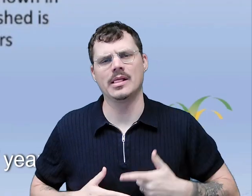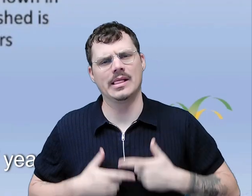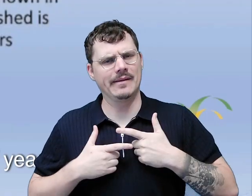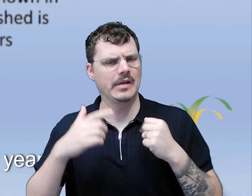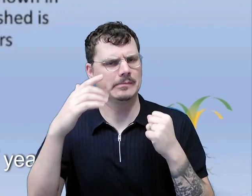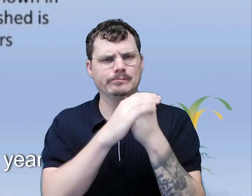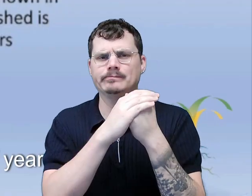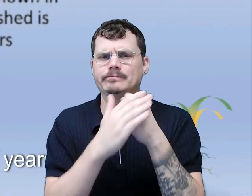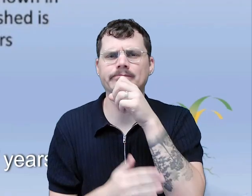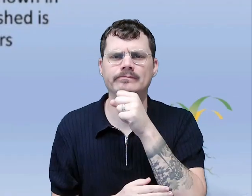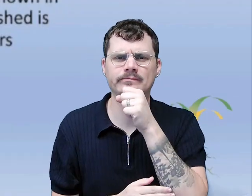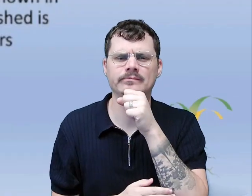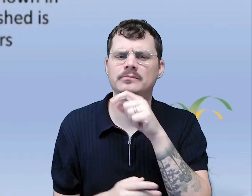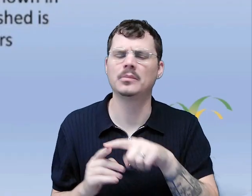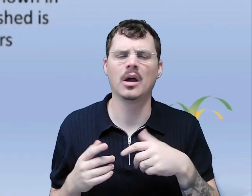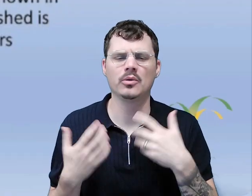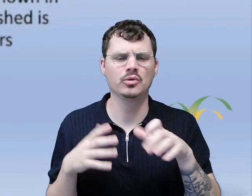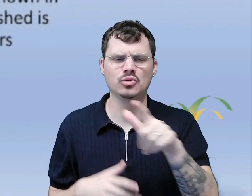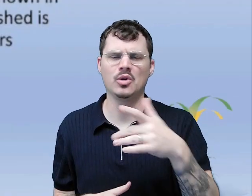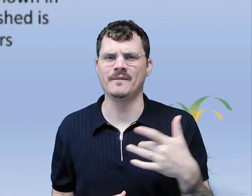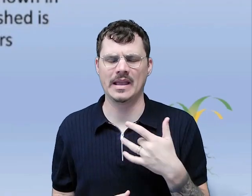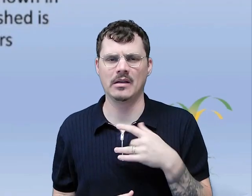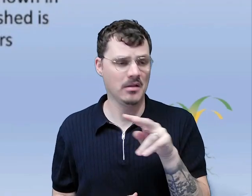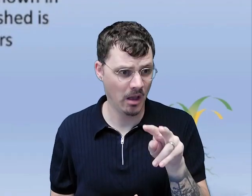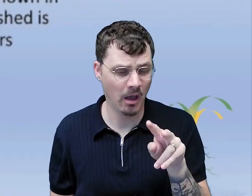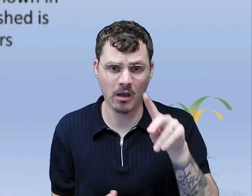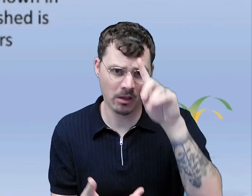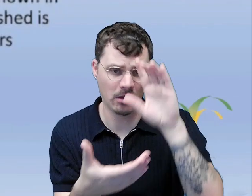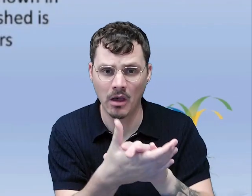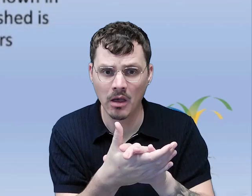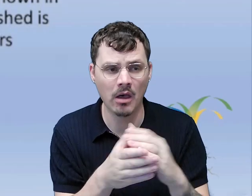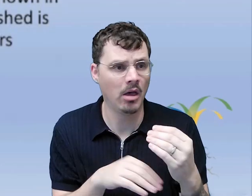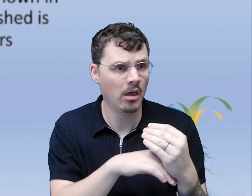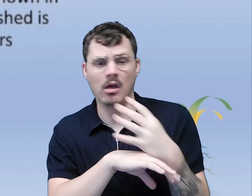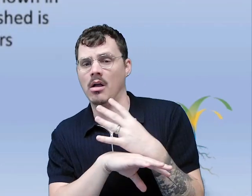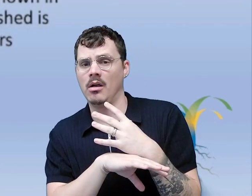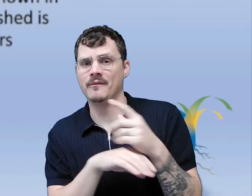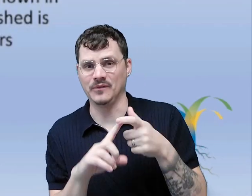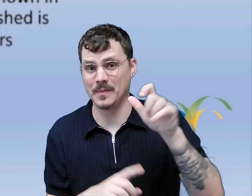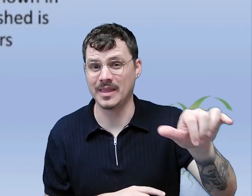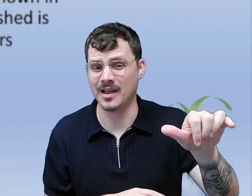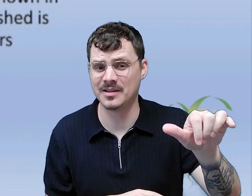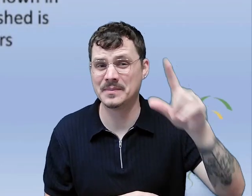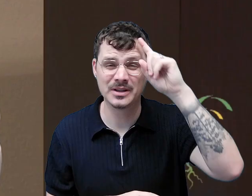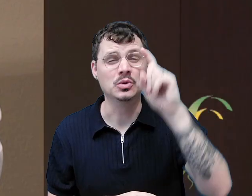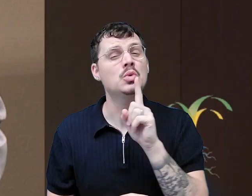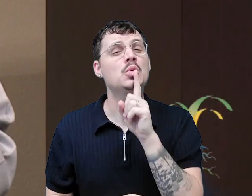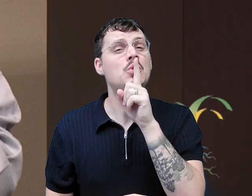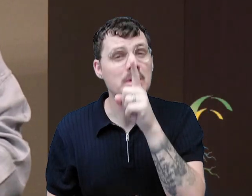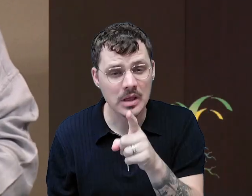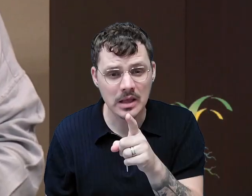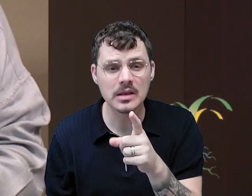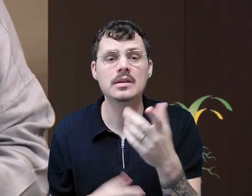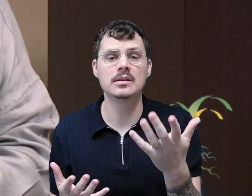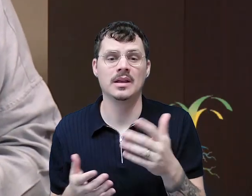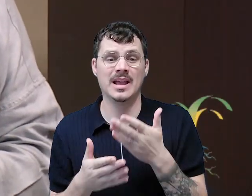a certain number of years, don't be too swayed by that. Don't be influenced by that. Because